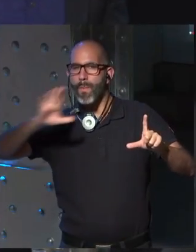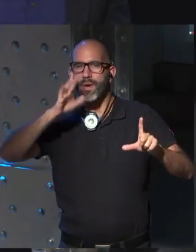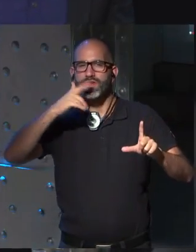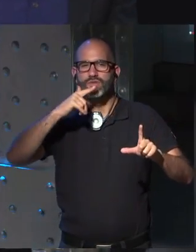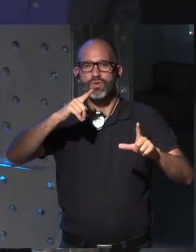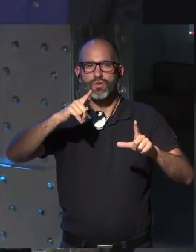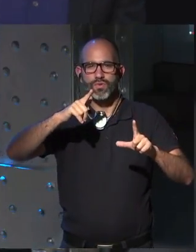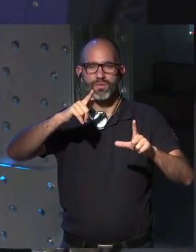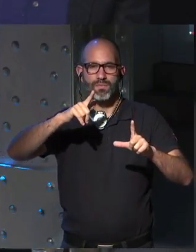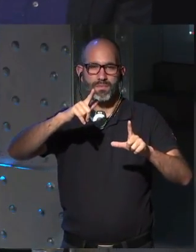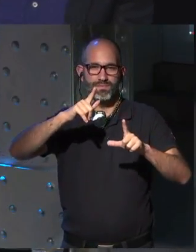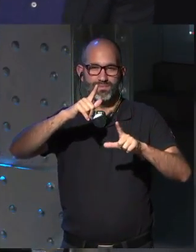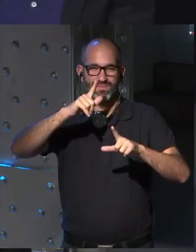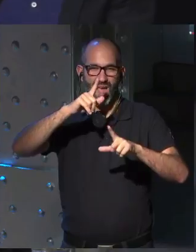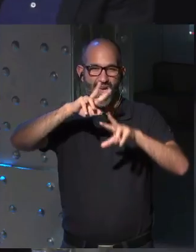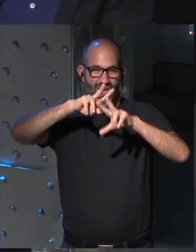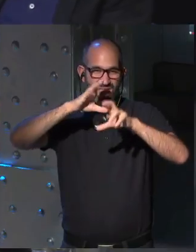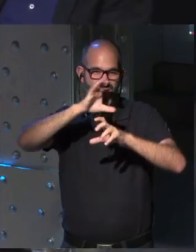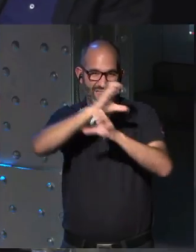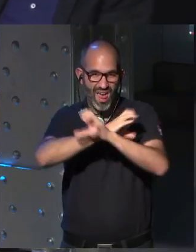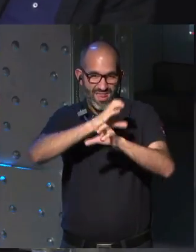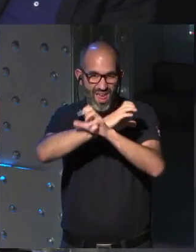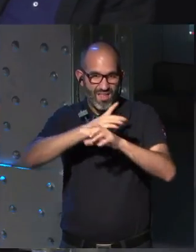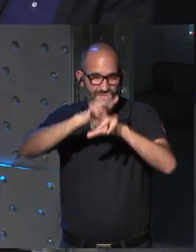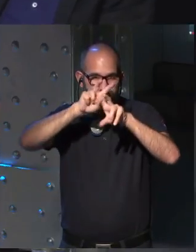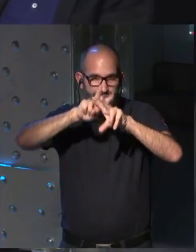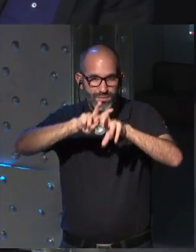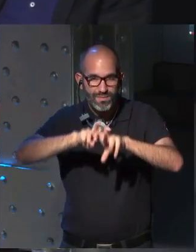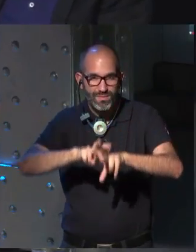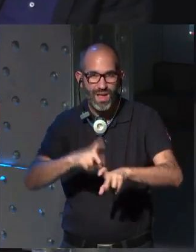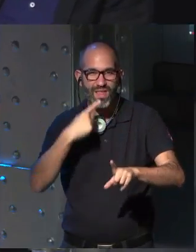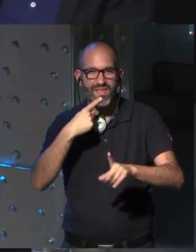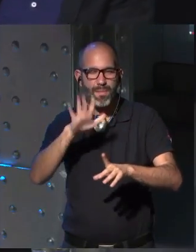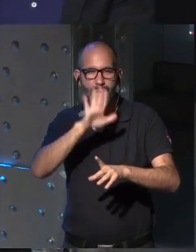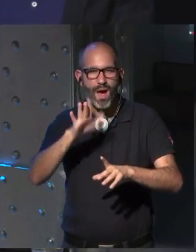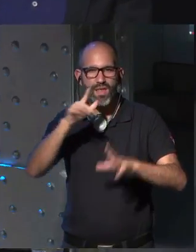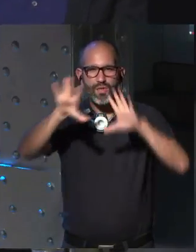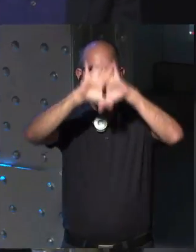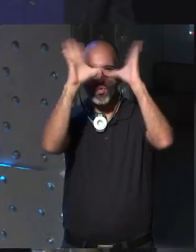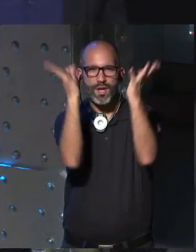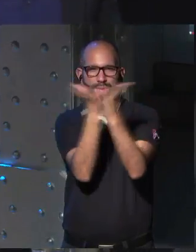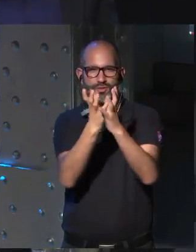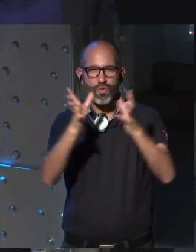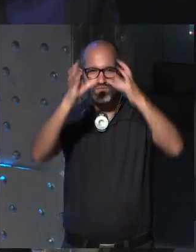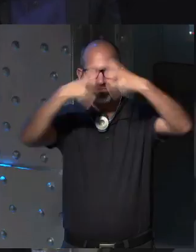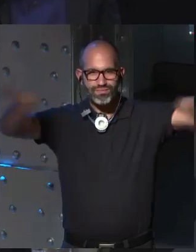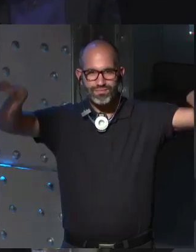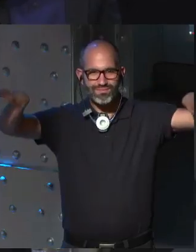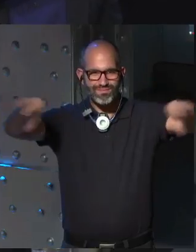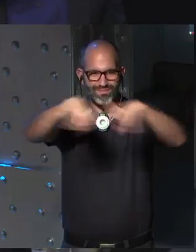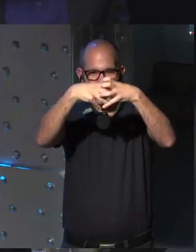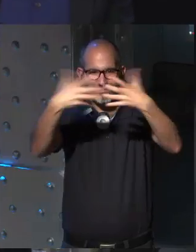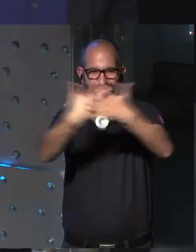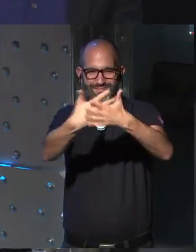few 100,000 years, the universe recombined. And I thought, oh, that sounds like remixed. So it's like, and so I just took it from it. It was one of those just